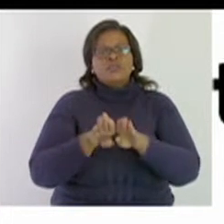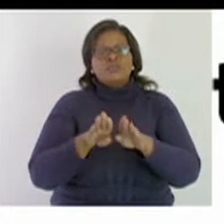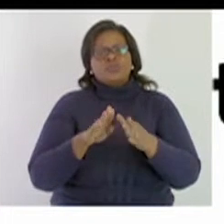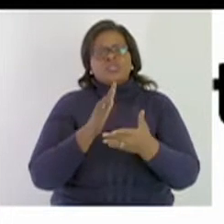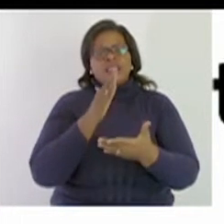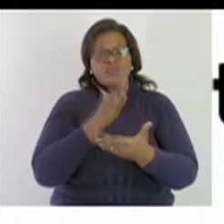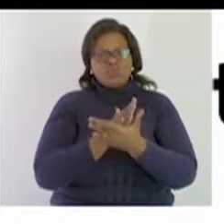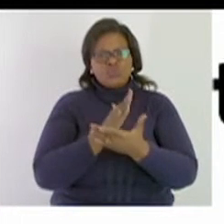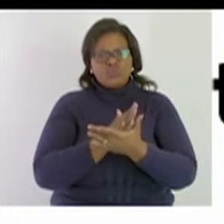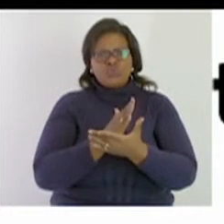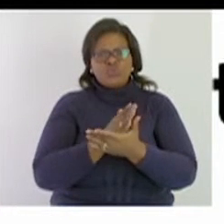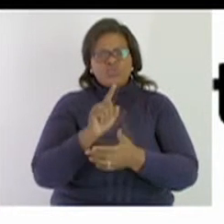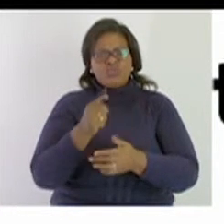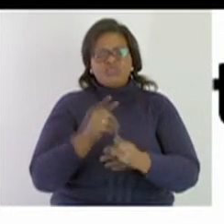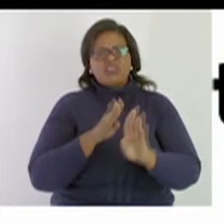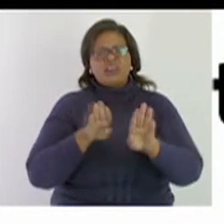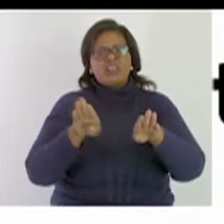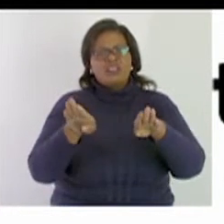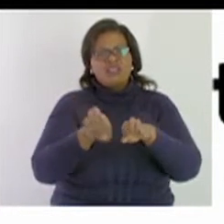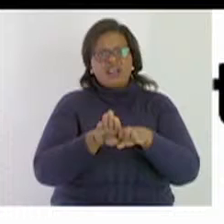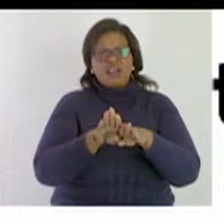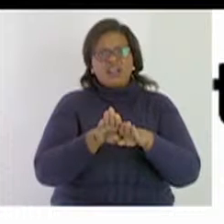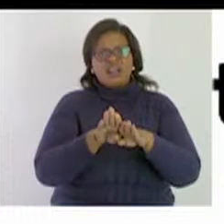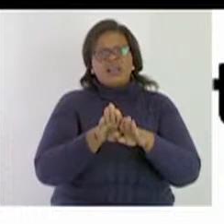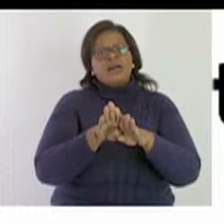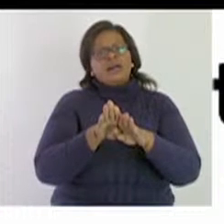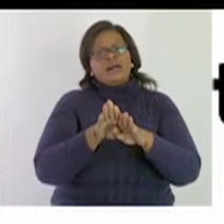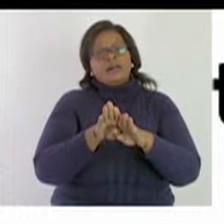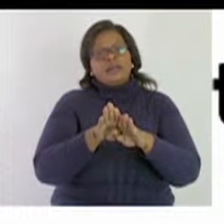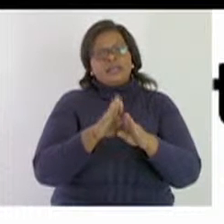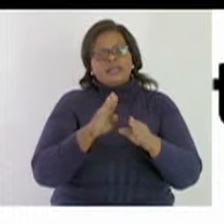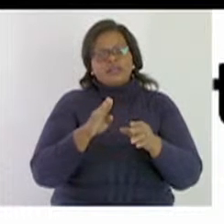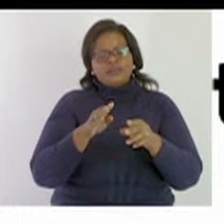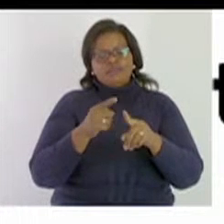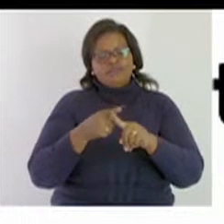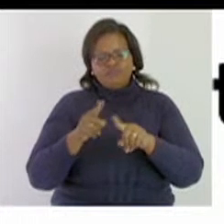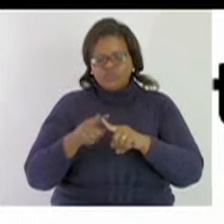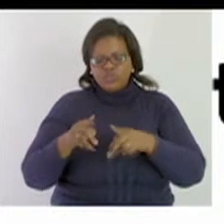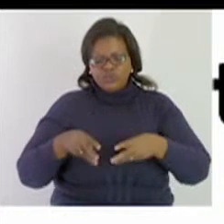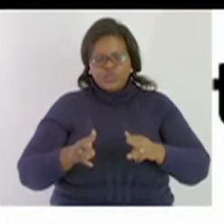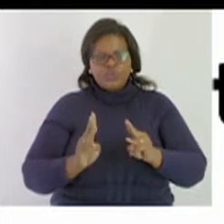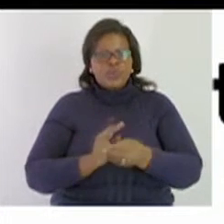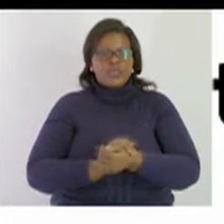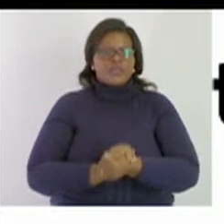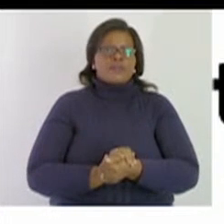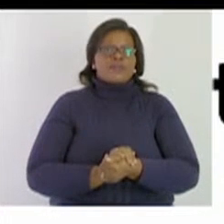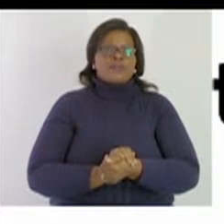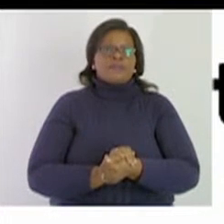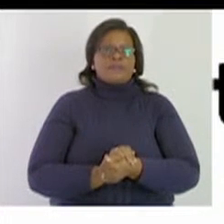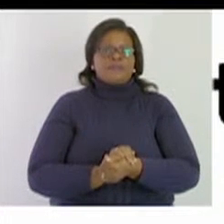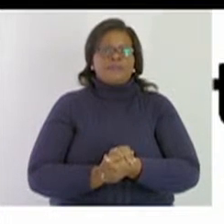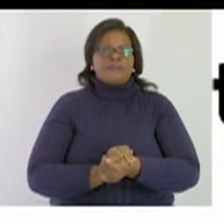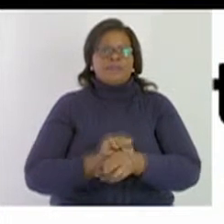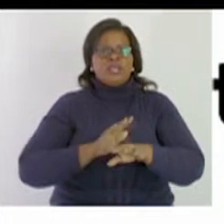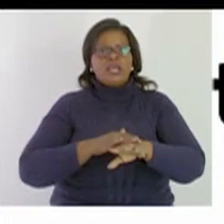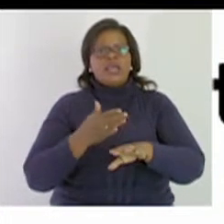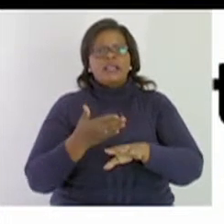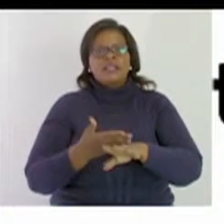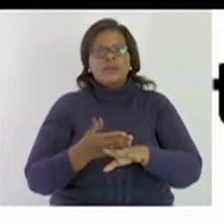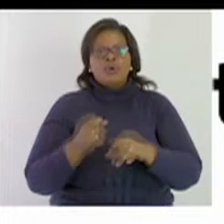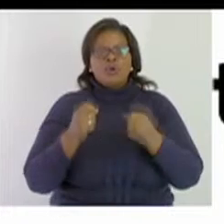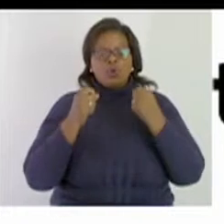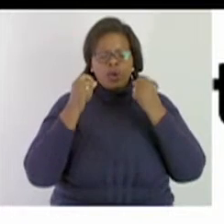are done in a certain way. For example, when you get up in the